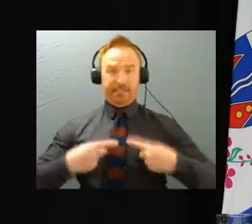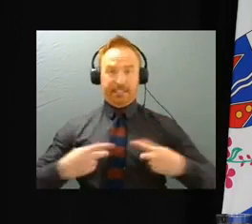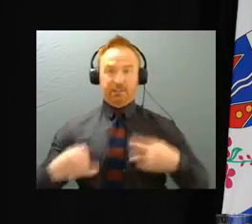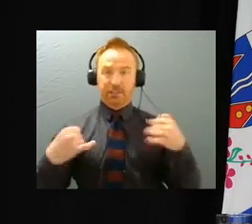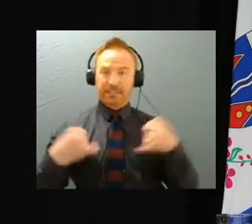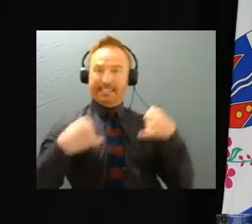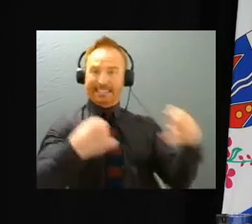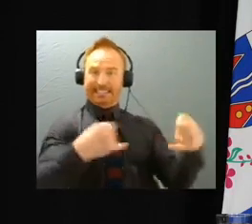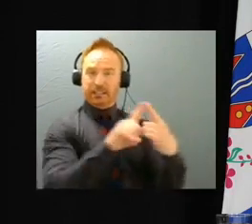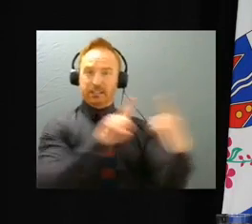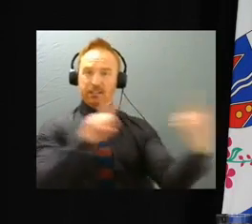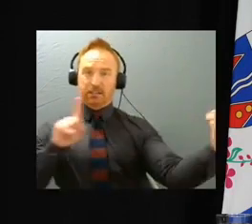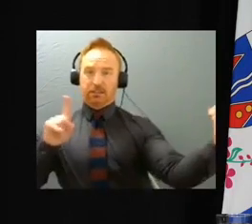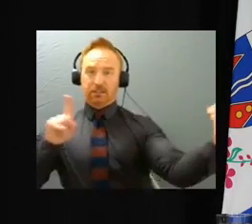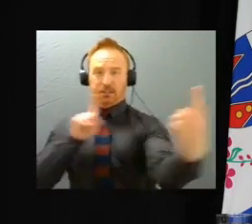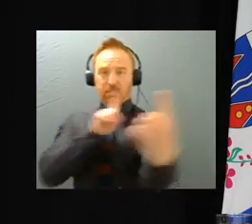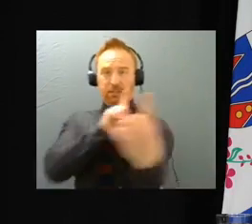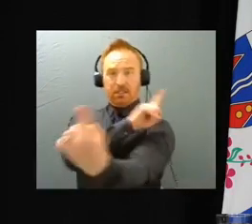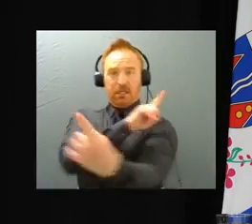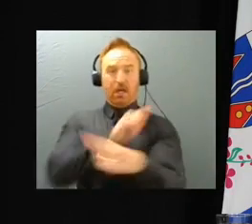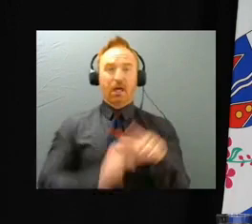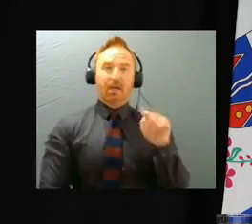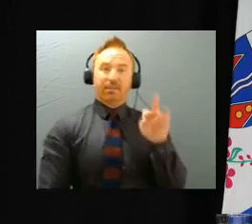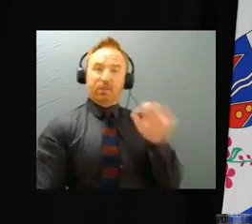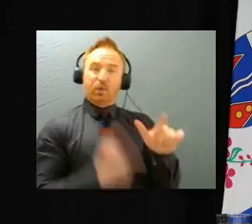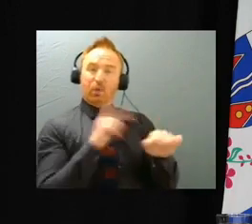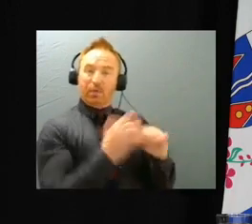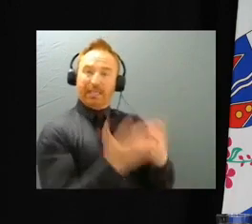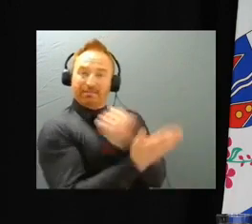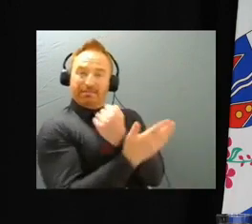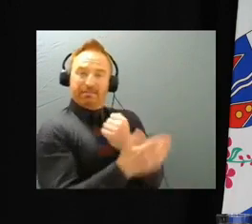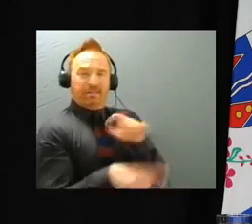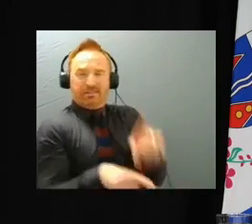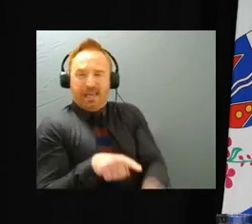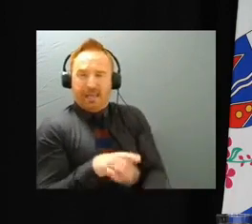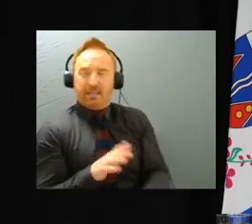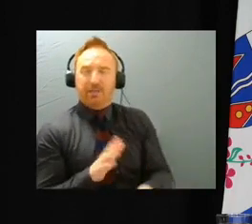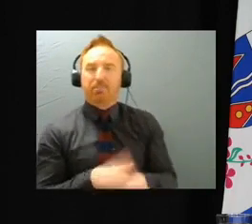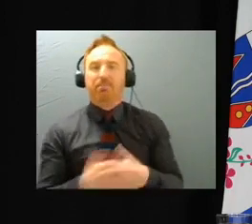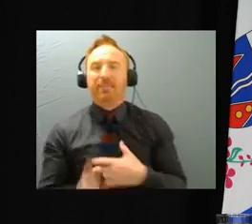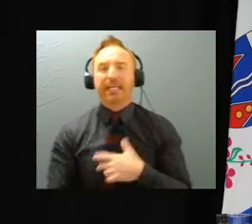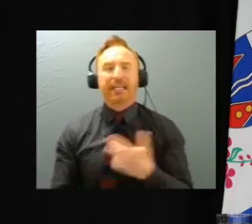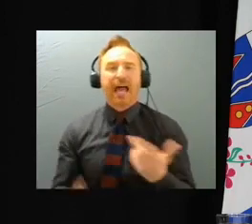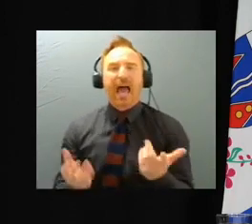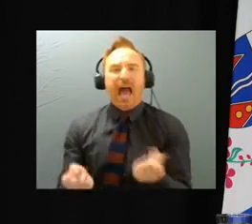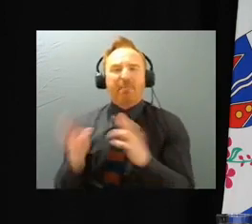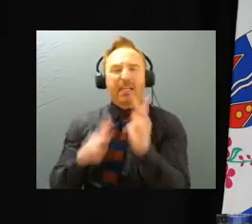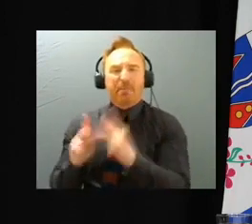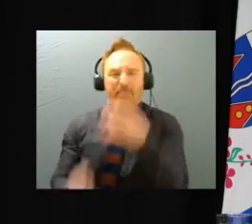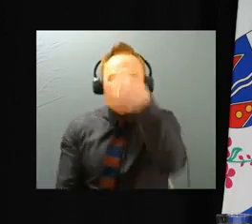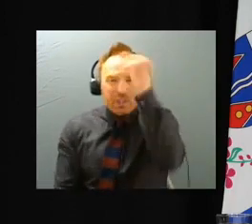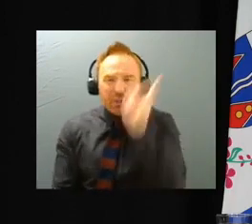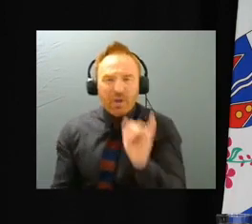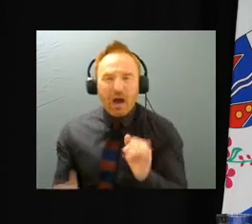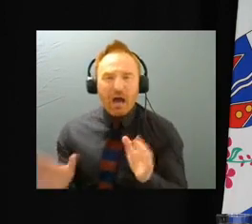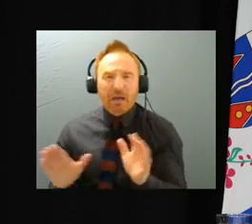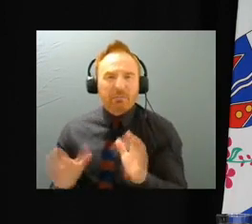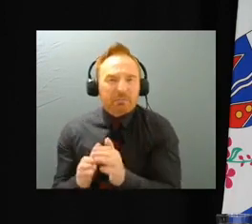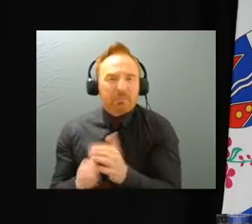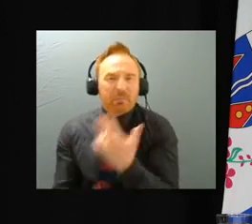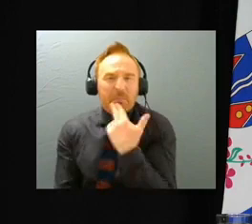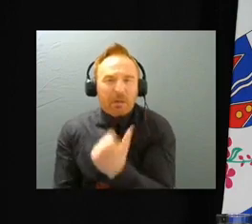We cannot draw on this tool ourselves due to our low population, but we will also be drawing conclusions from BC data and